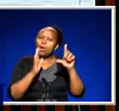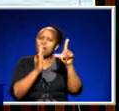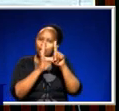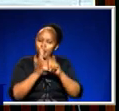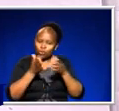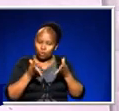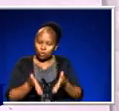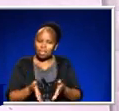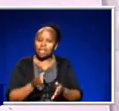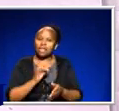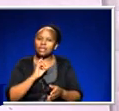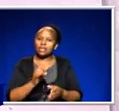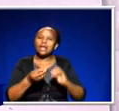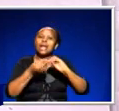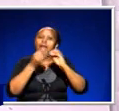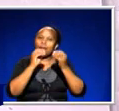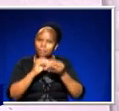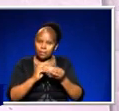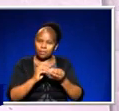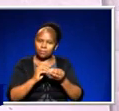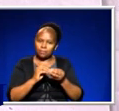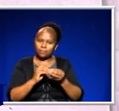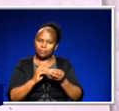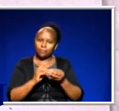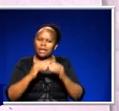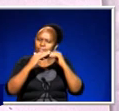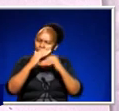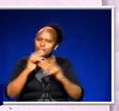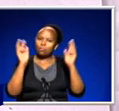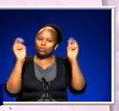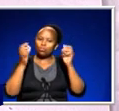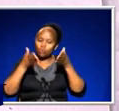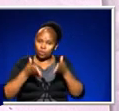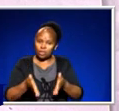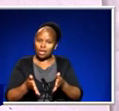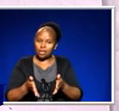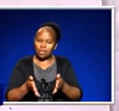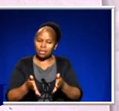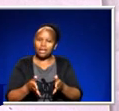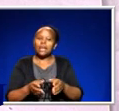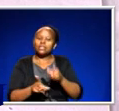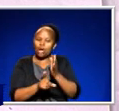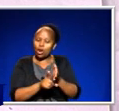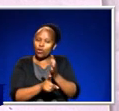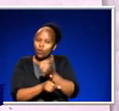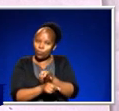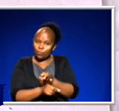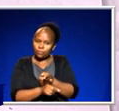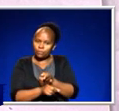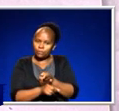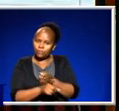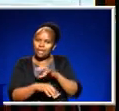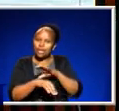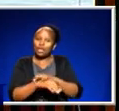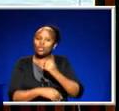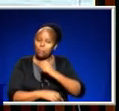is going to be numbers, and the subtopic of the day is going to be rounding off. So get your